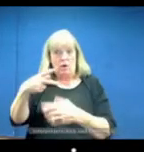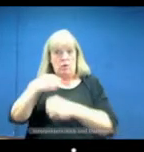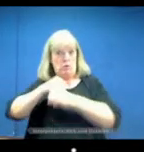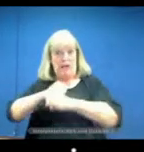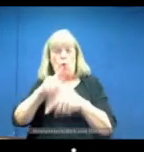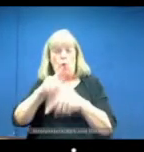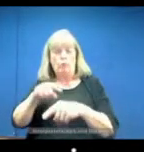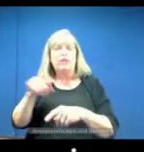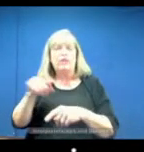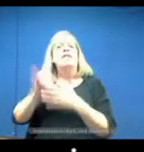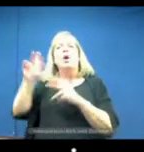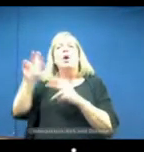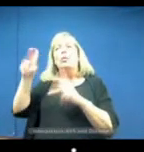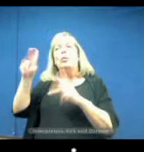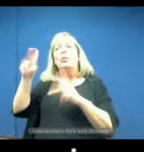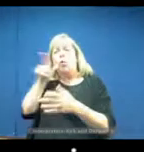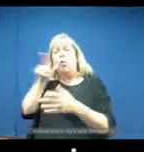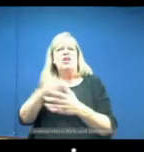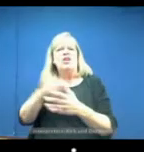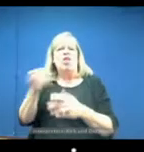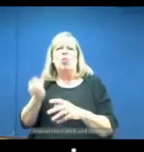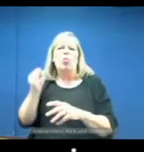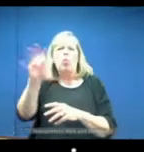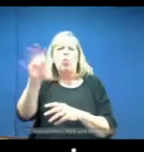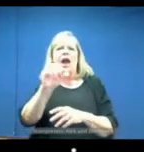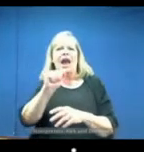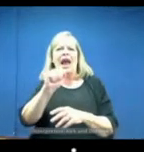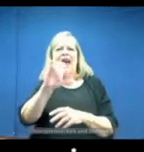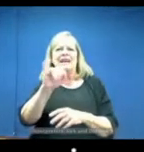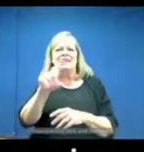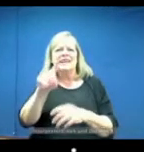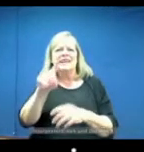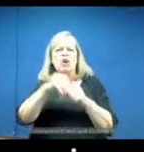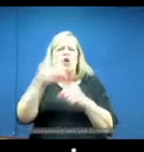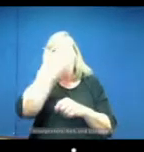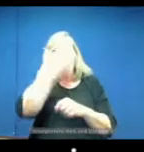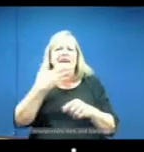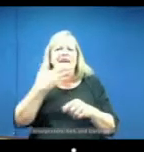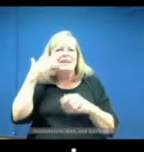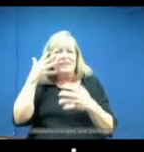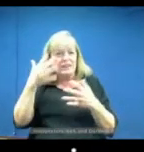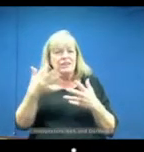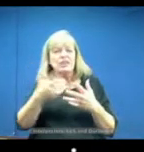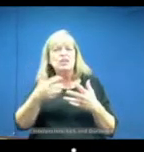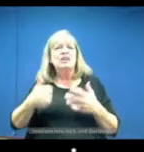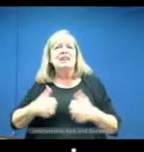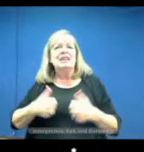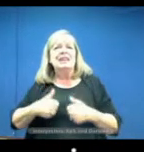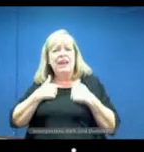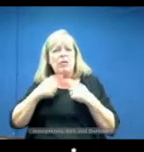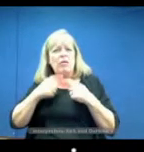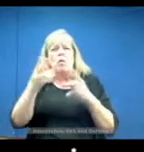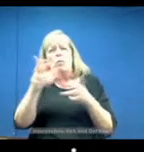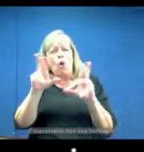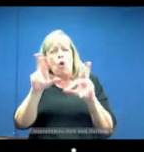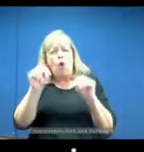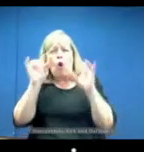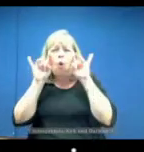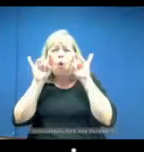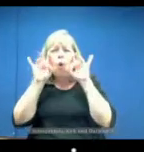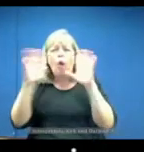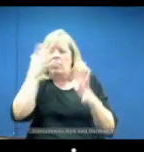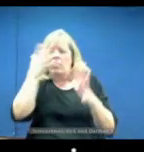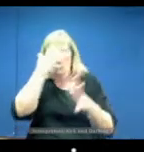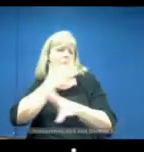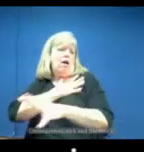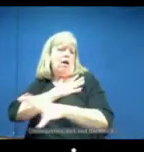her face, and she's alive, and she's burned throughout her face, her shoulders, her chest with